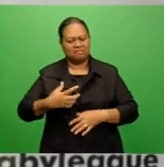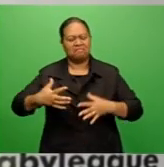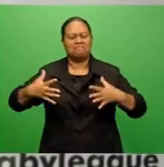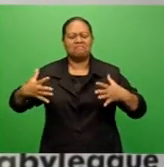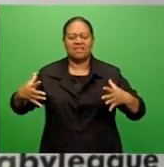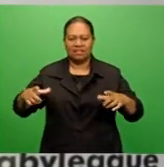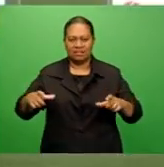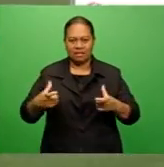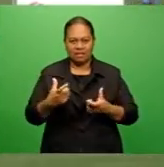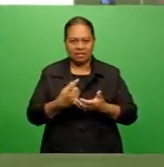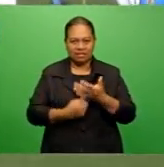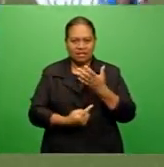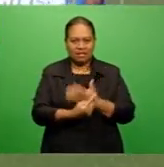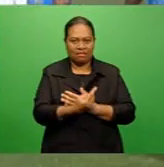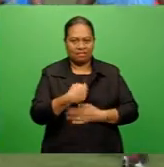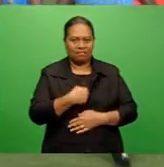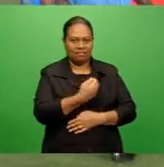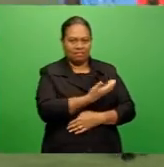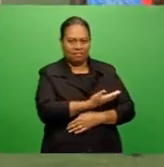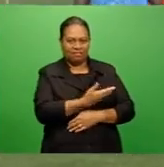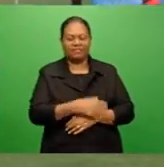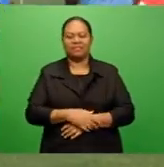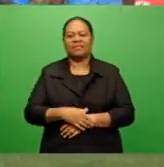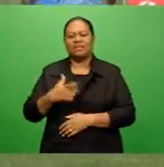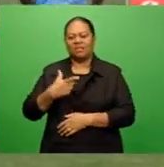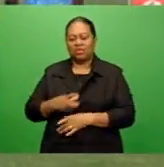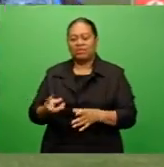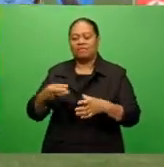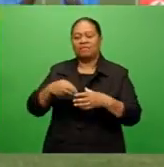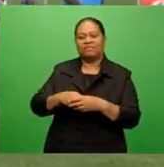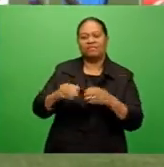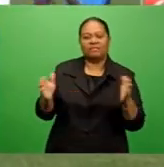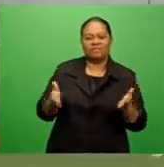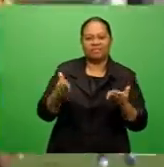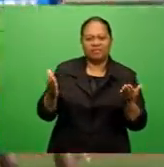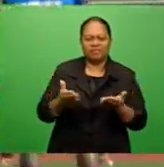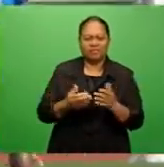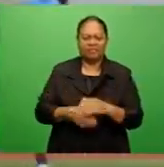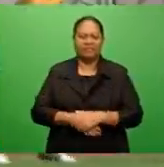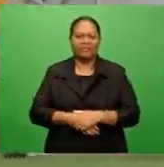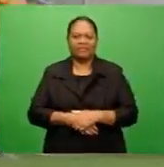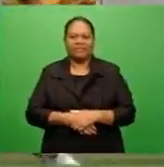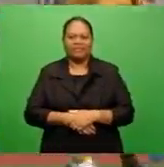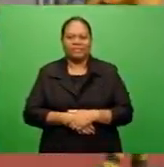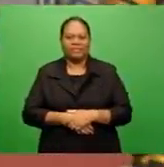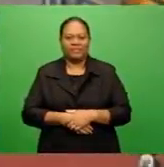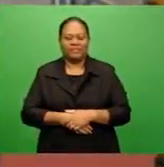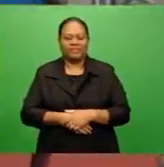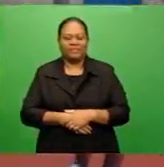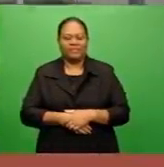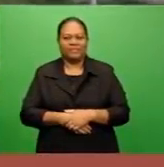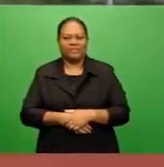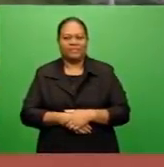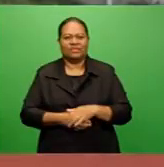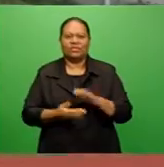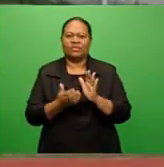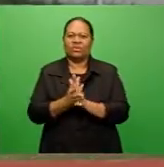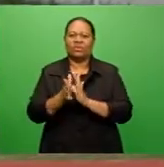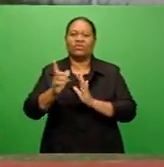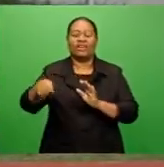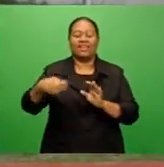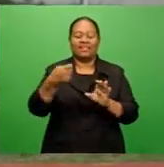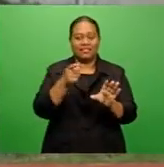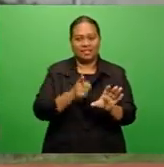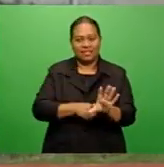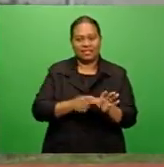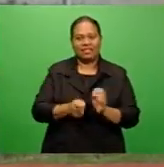for me, playing in the Vodafone Cup and going to play in the Ron Messi next year. I